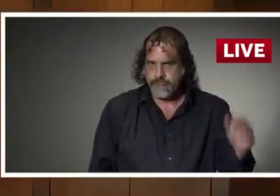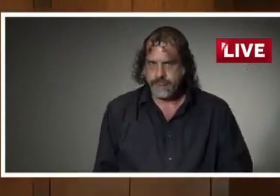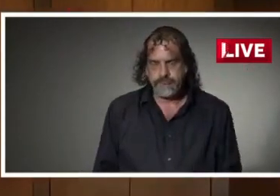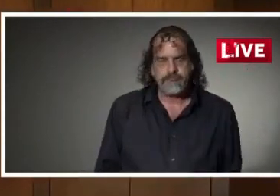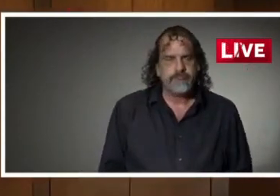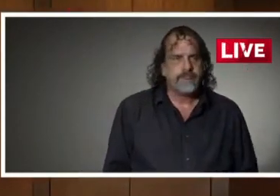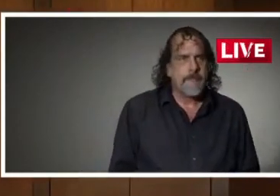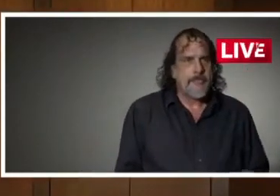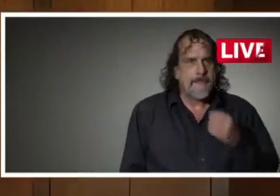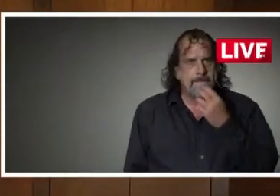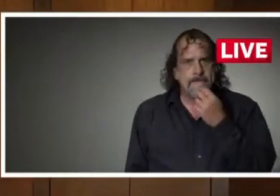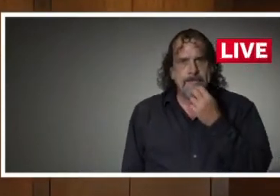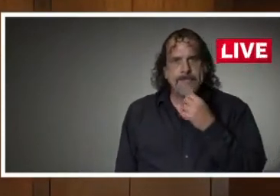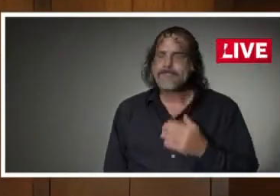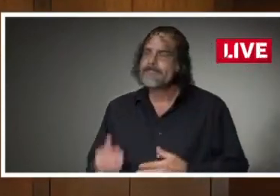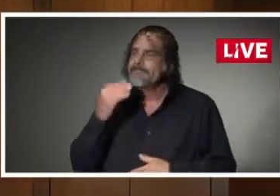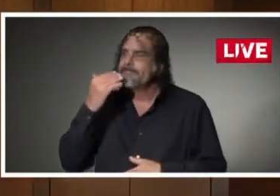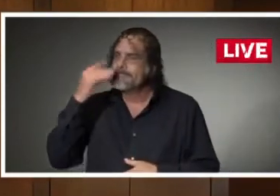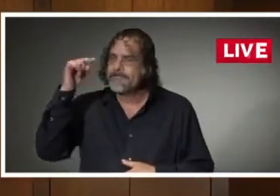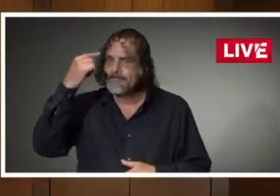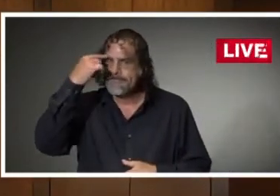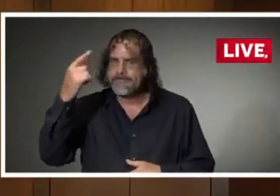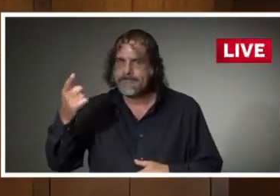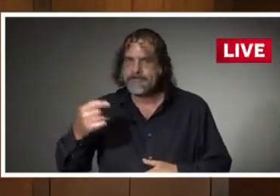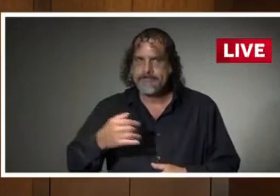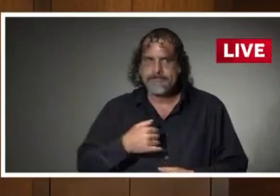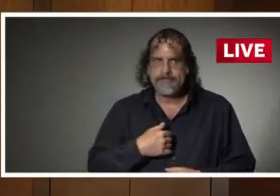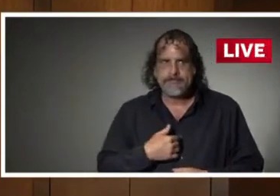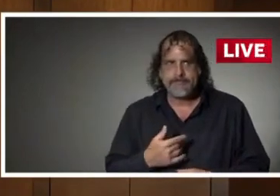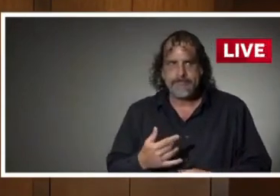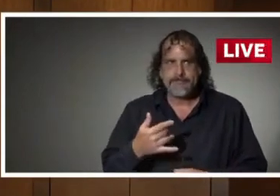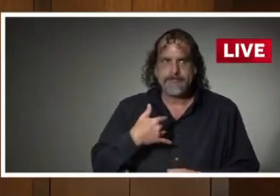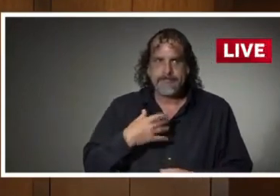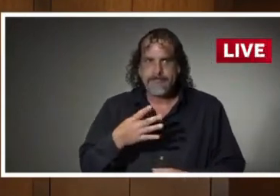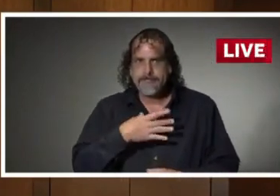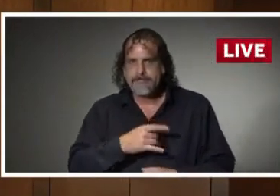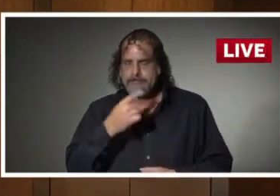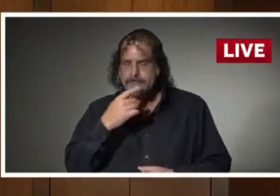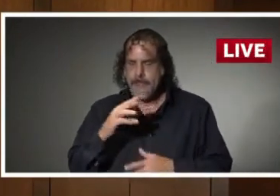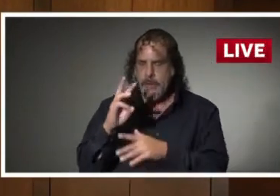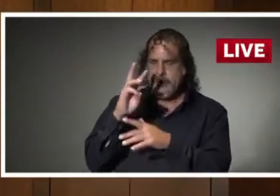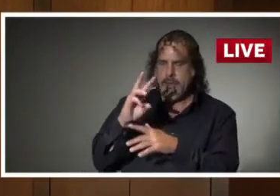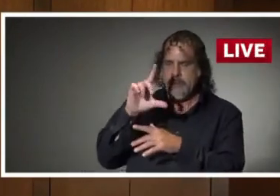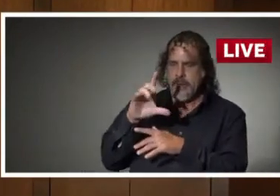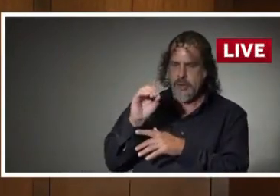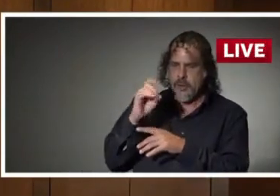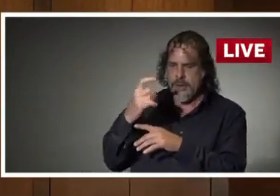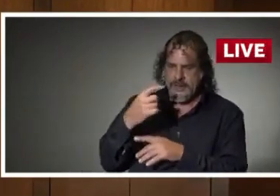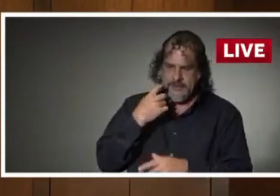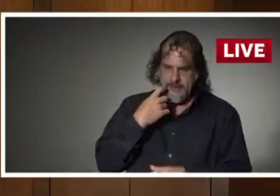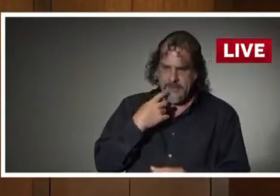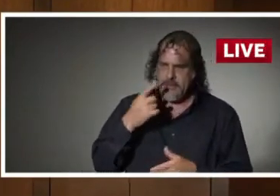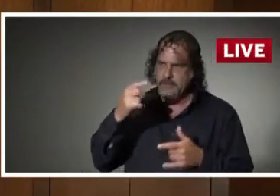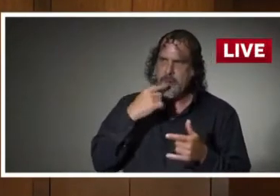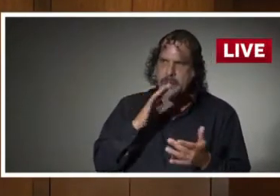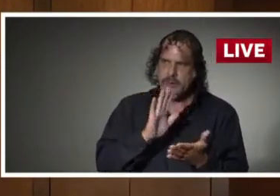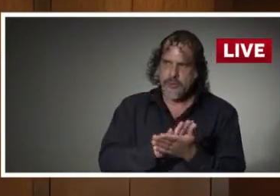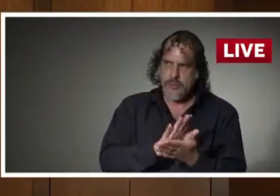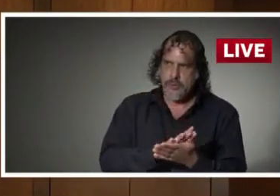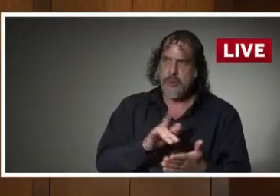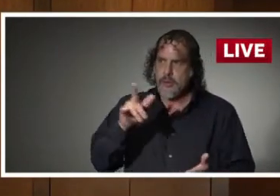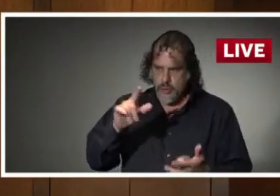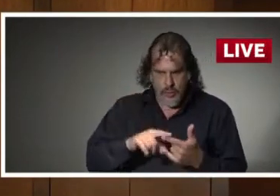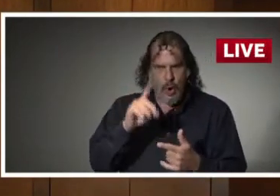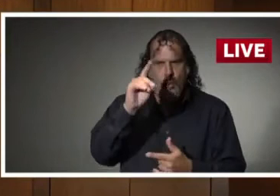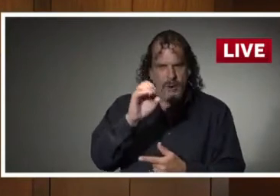Yes. Thank you, Governor. I'd like to sort of follow up on what WLOX just asked when it comes to the schools. So you acknowledge you